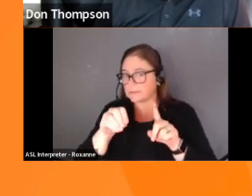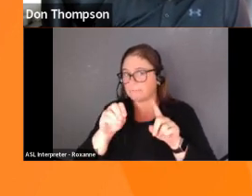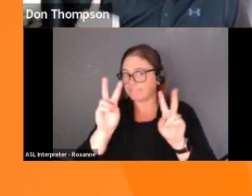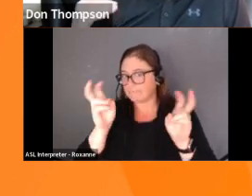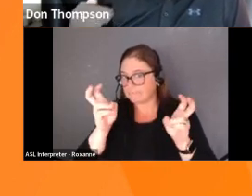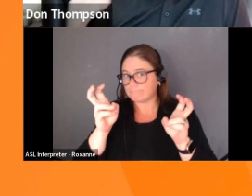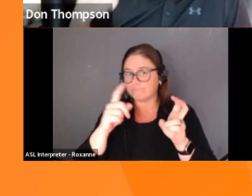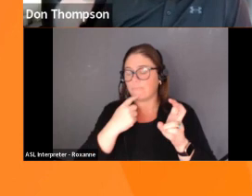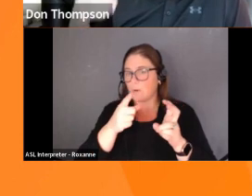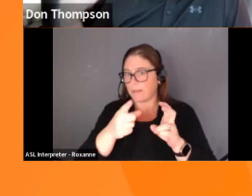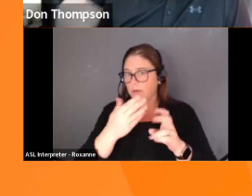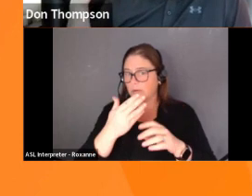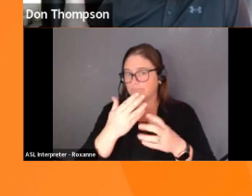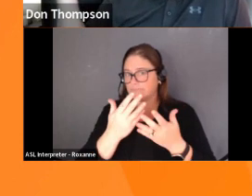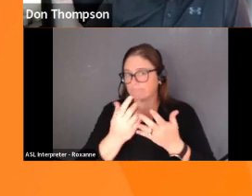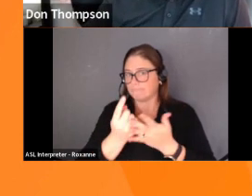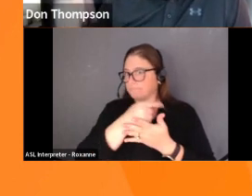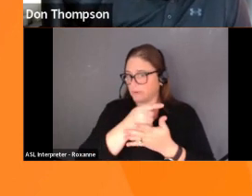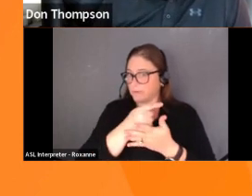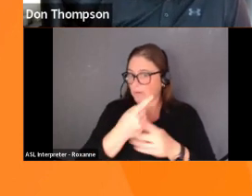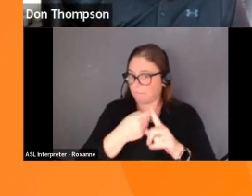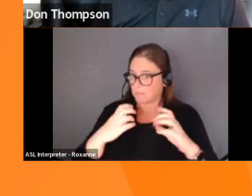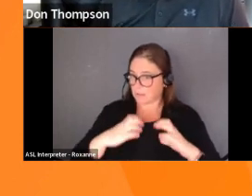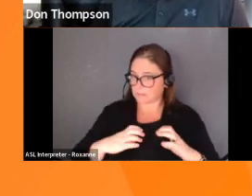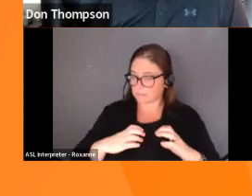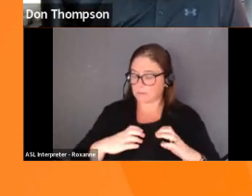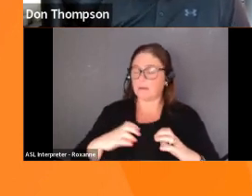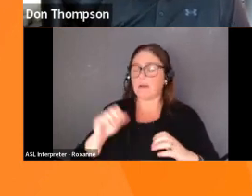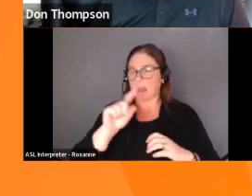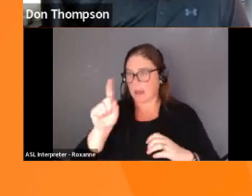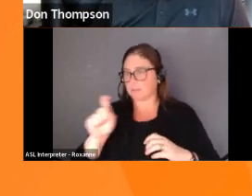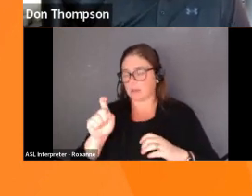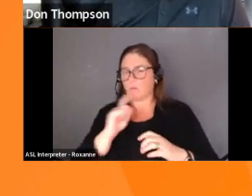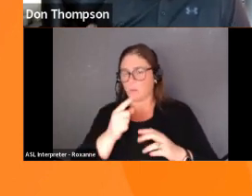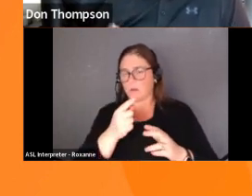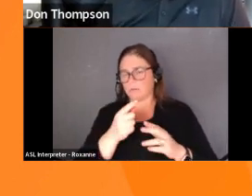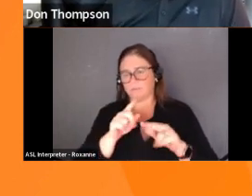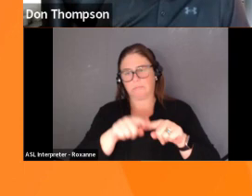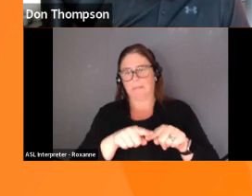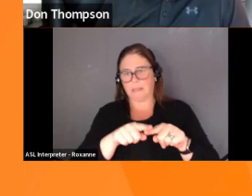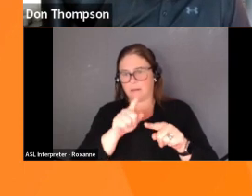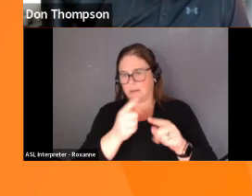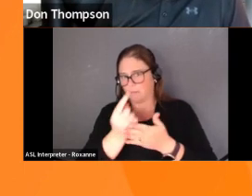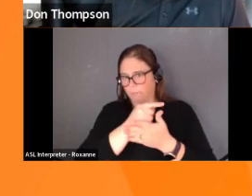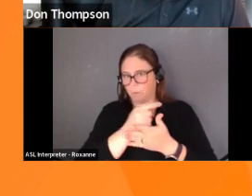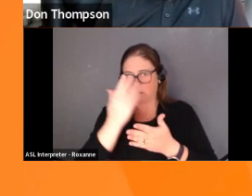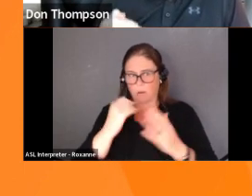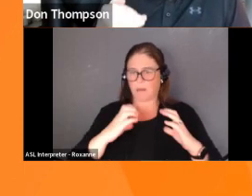rating are put in front of customers more often because they trust the fact that they'll have a good experience as a